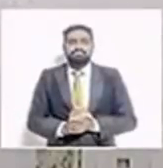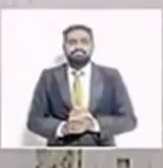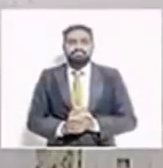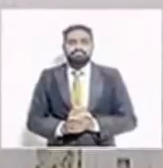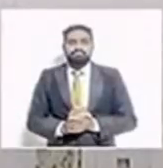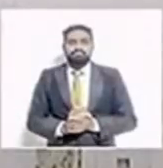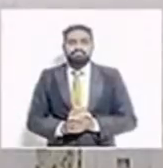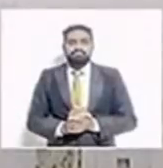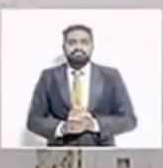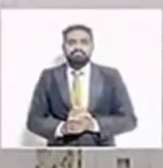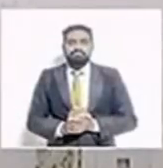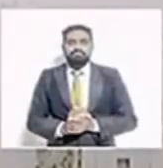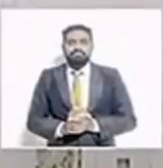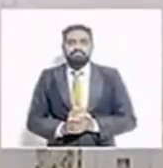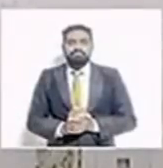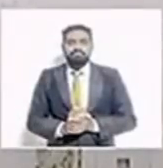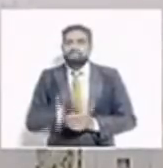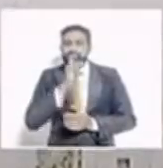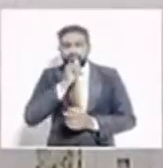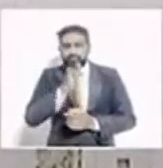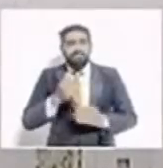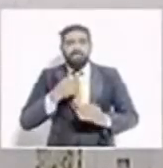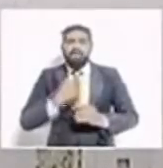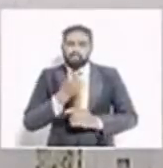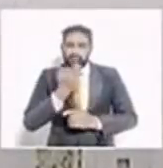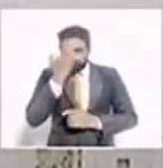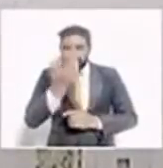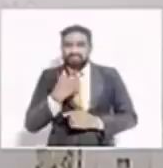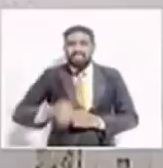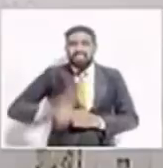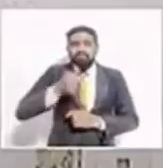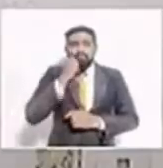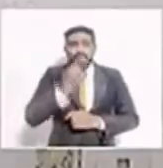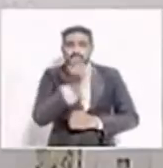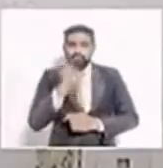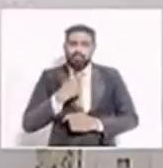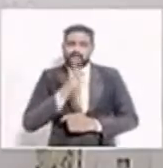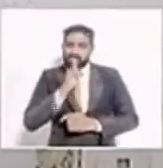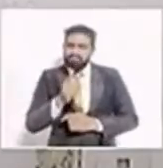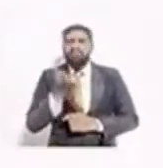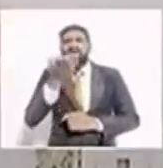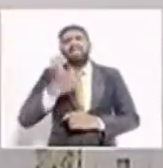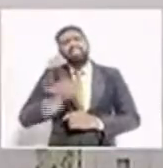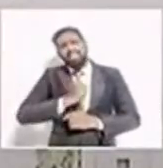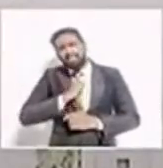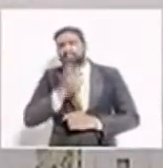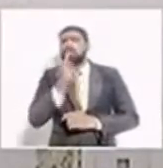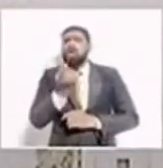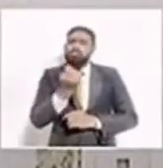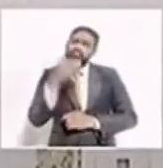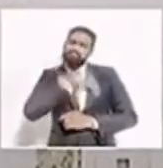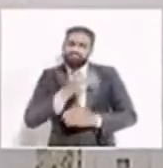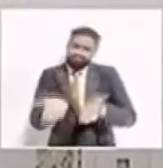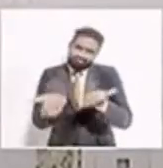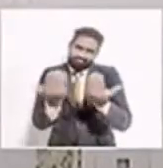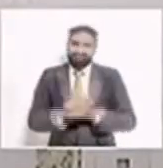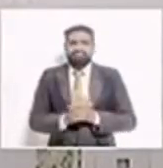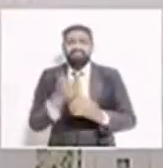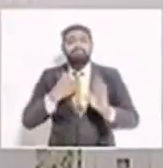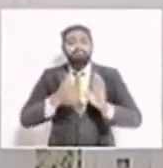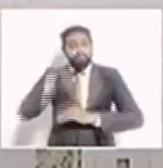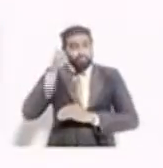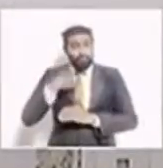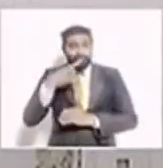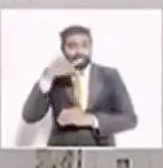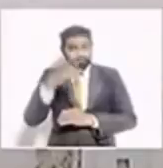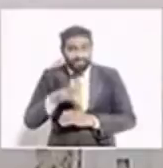I kindly request all three-wheel drivers to charge whatever amount you wish. As we proposed earlier, if we are to move forward while protecting the passengers,